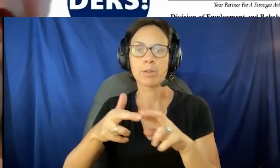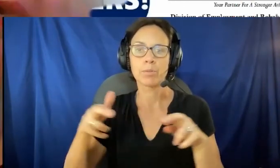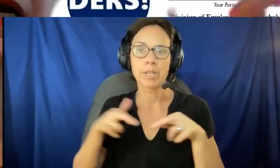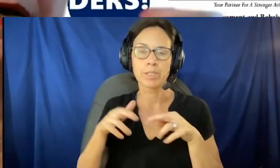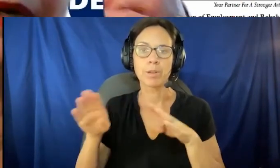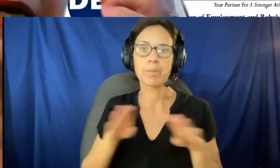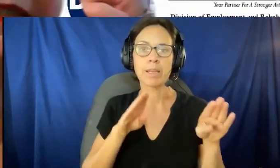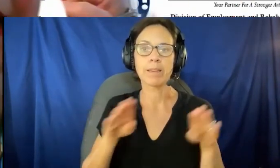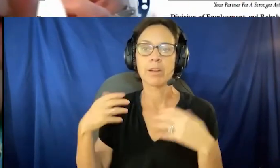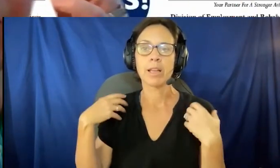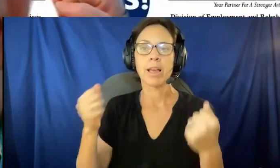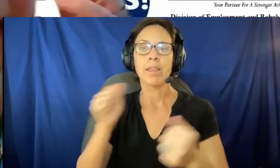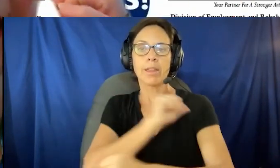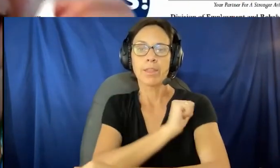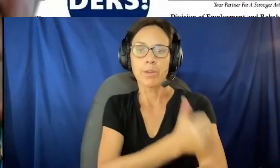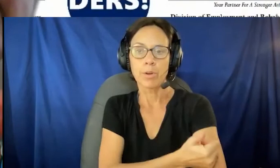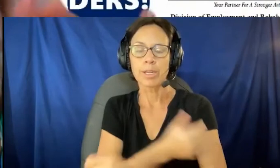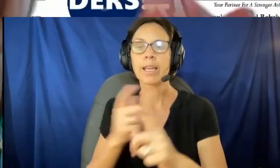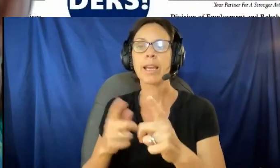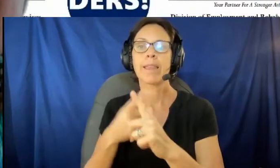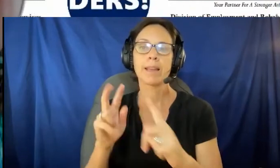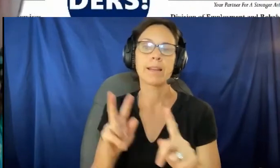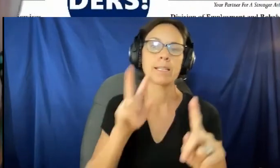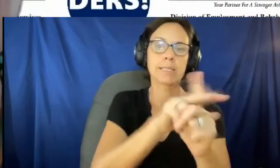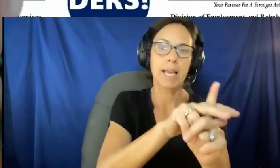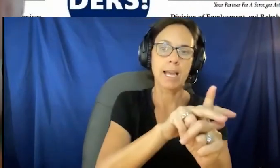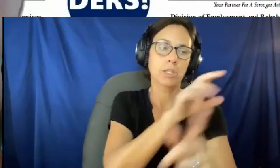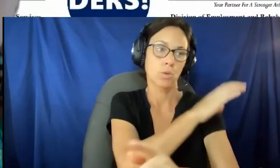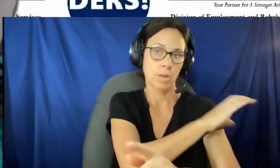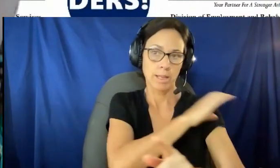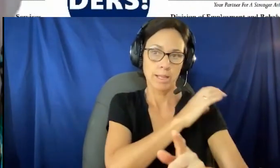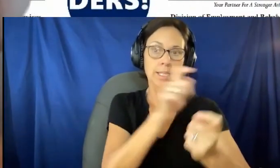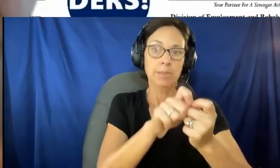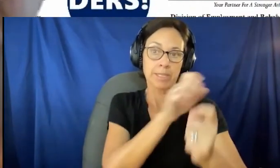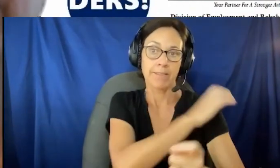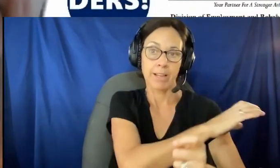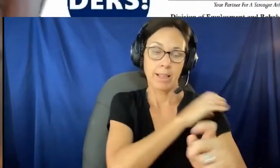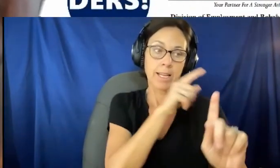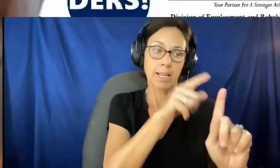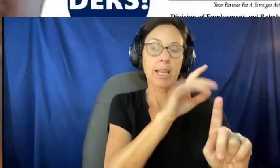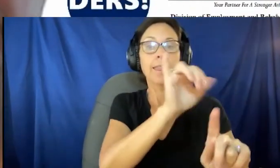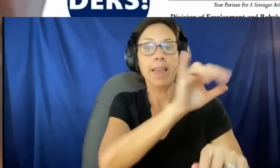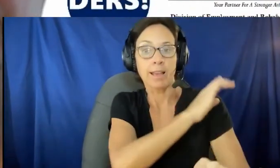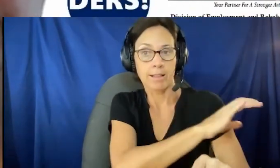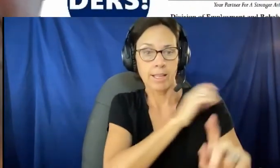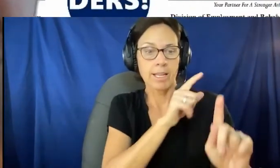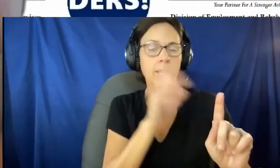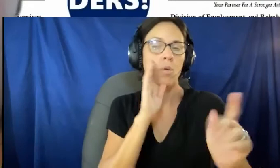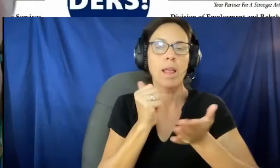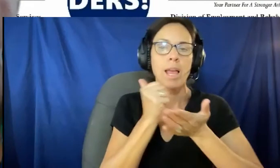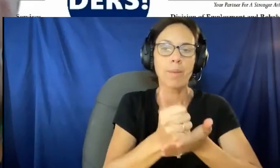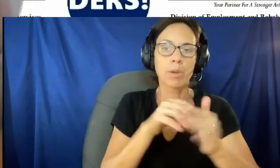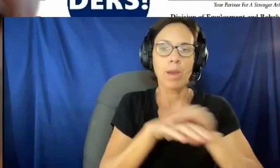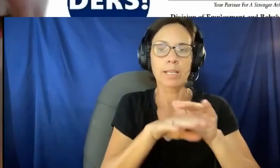and assigned to a clinic. And then that clinic would help you access VR